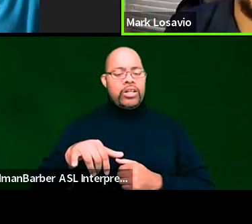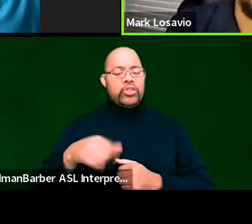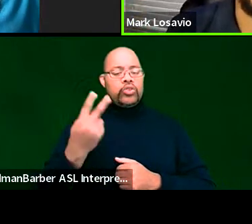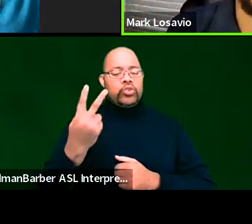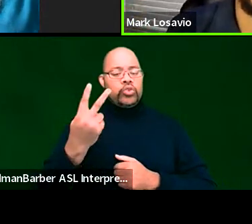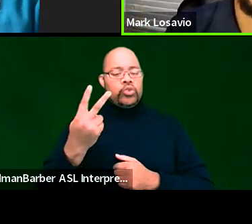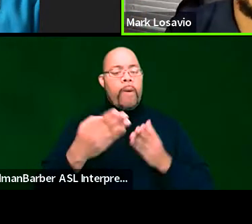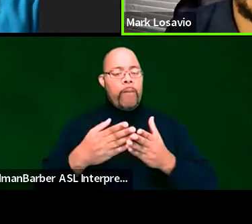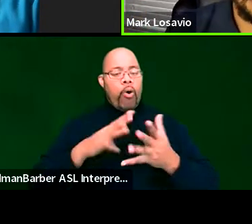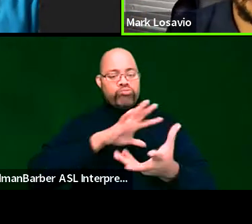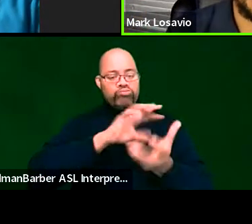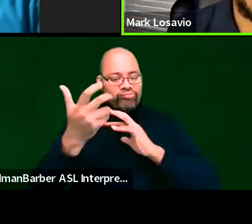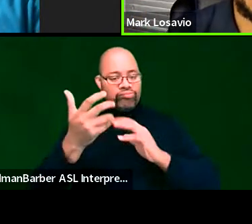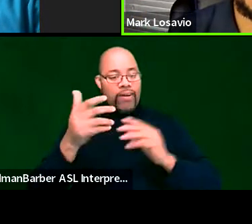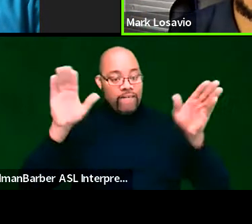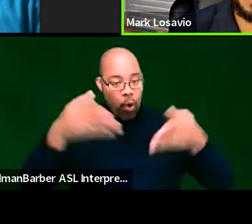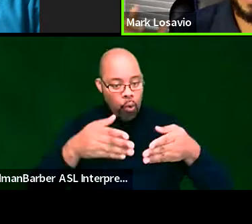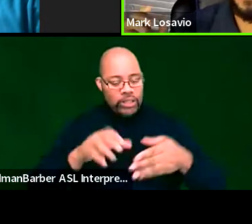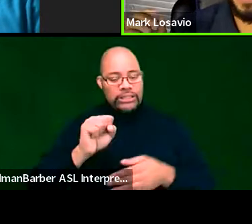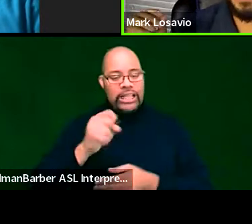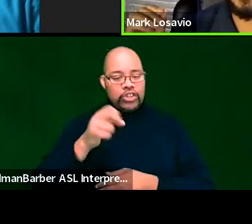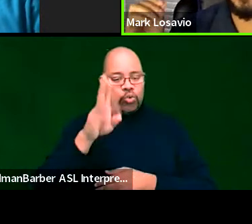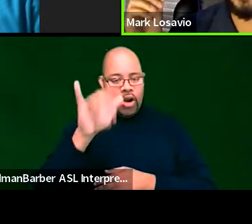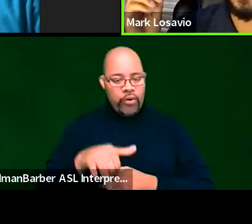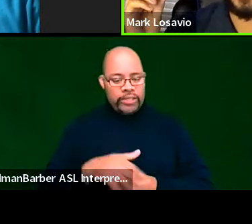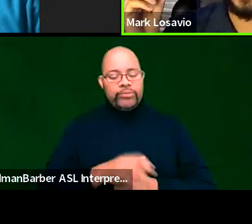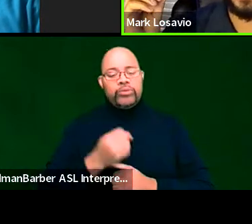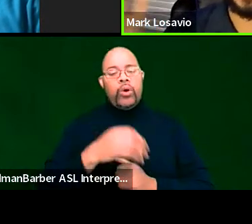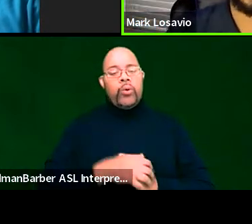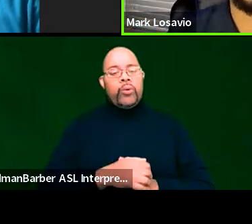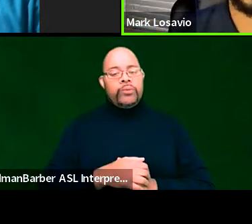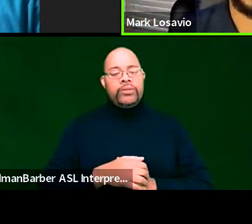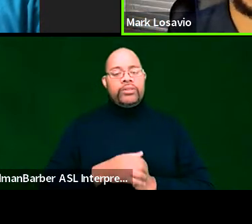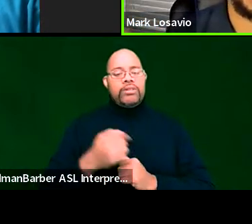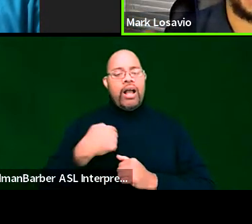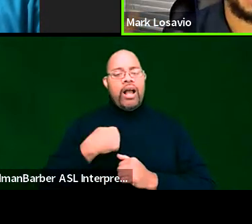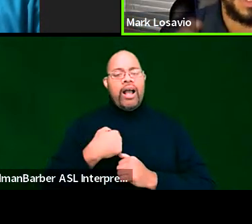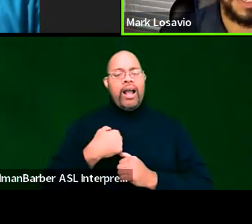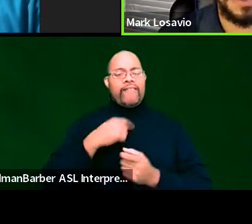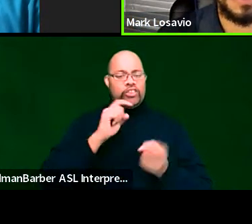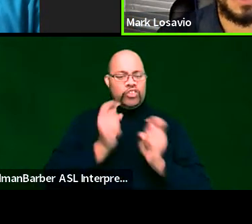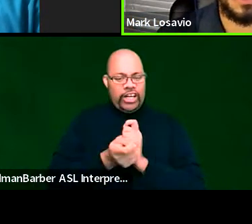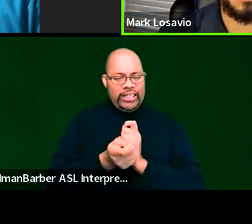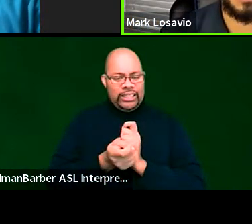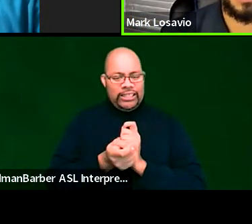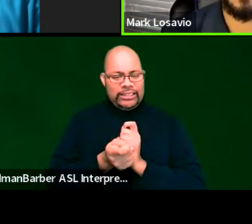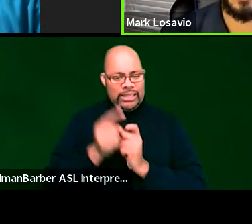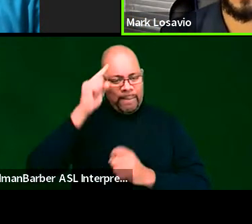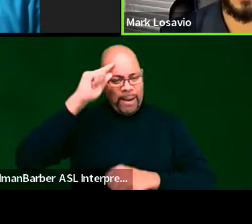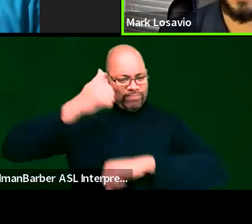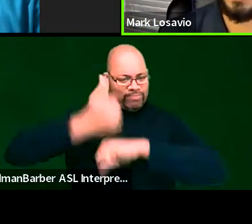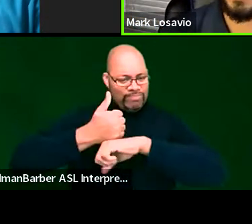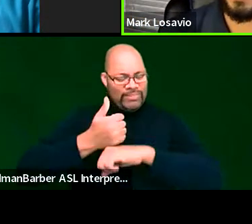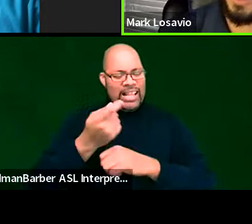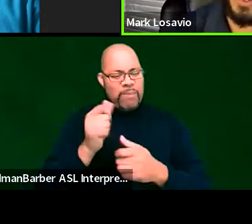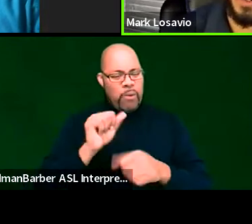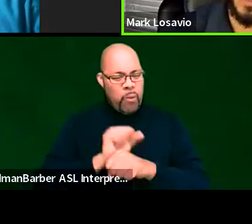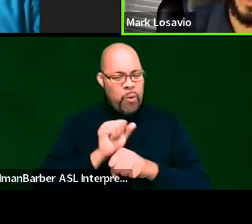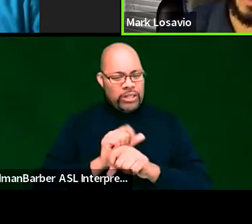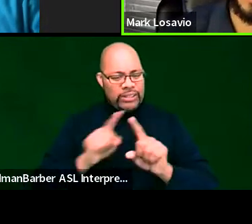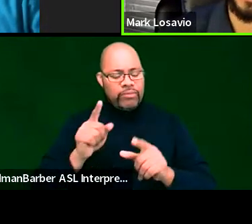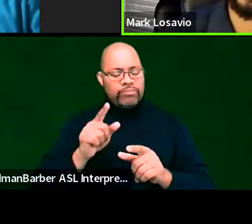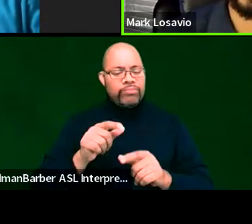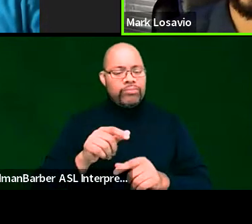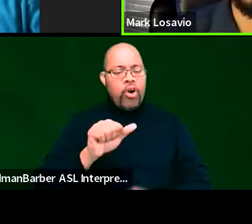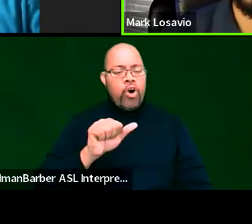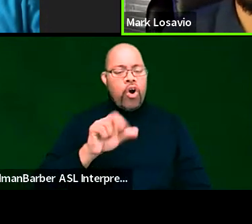shipwreck focused sanctuaries. And so I kind of have had to change gears and do a lot of work regarding